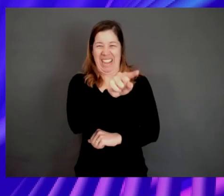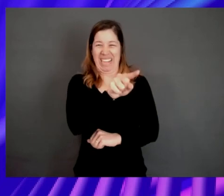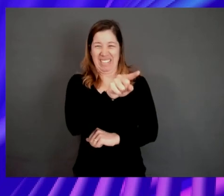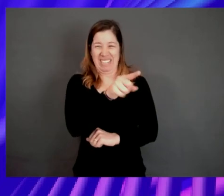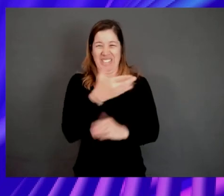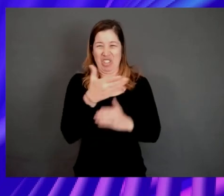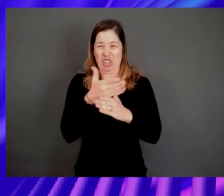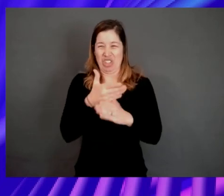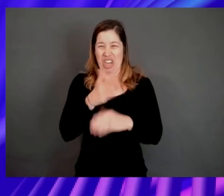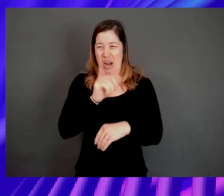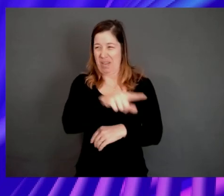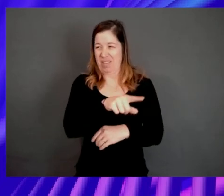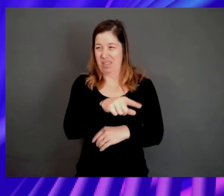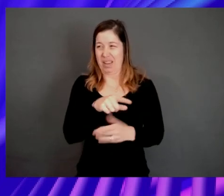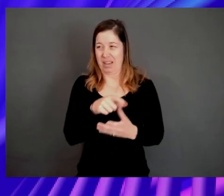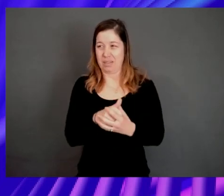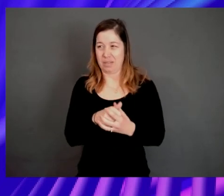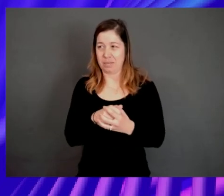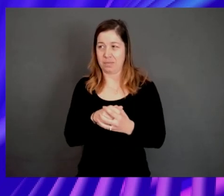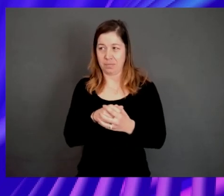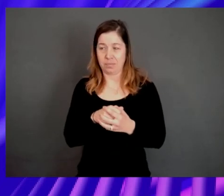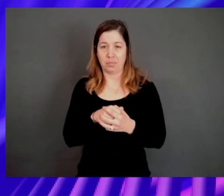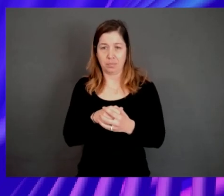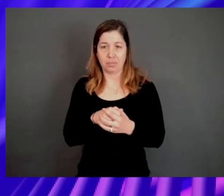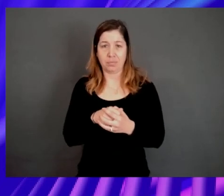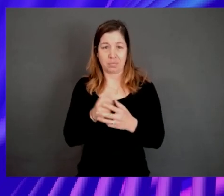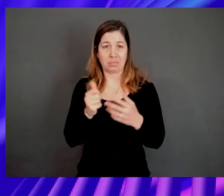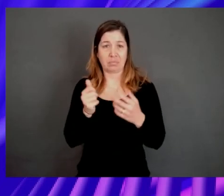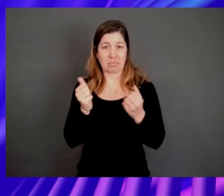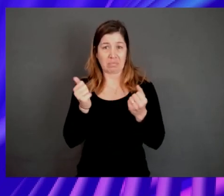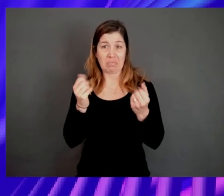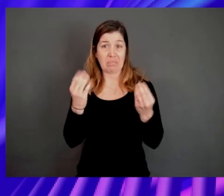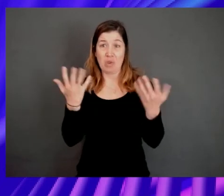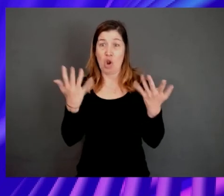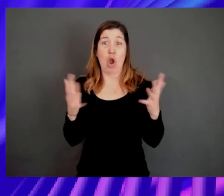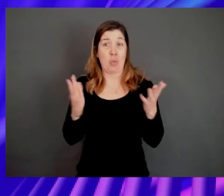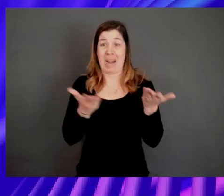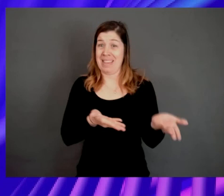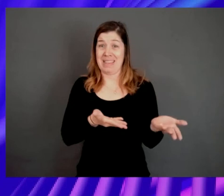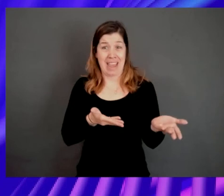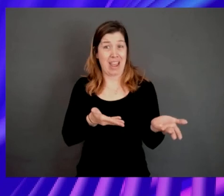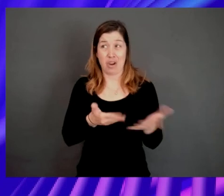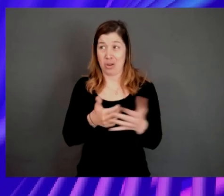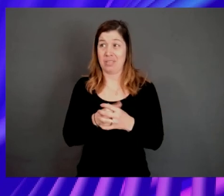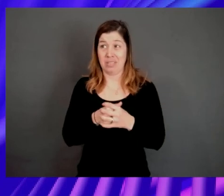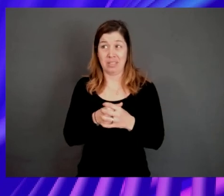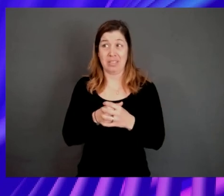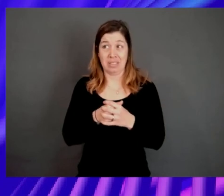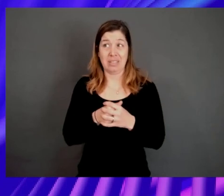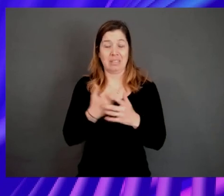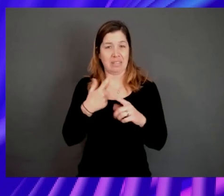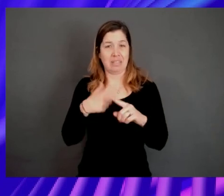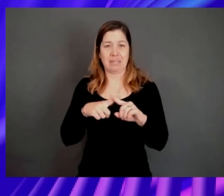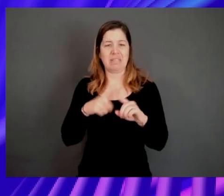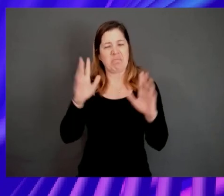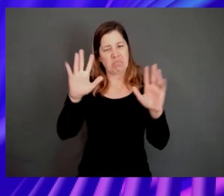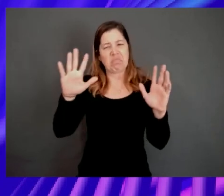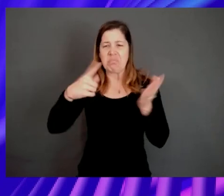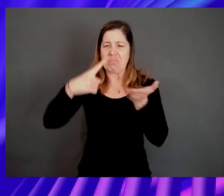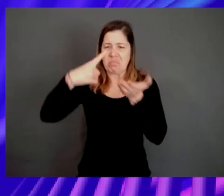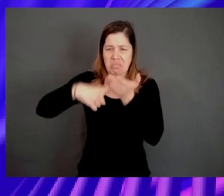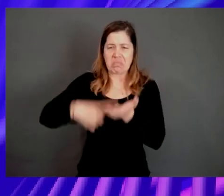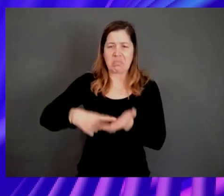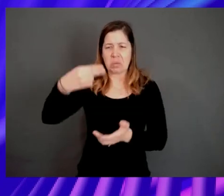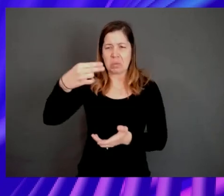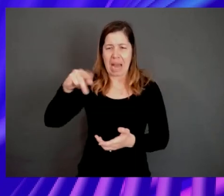estimate of the memory and all. So it's already there, right? So let's go through the hyperparameters.